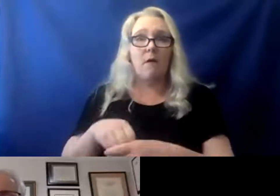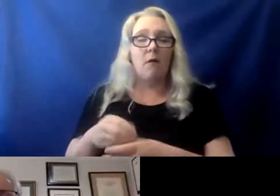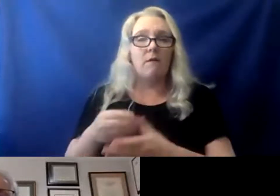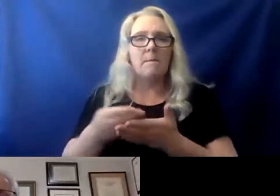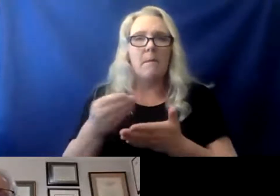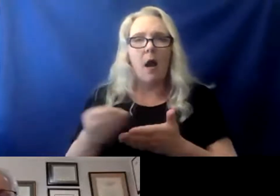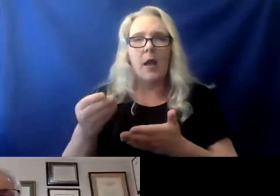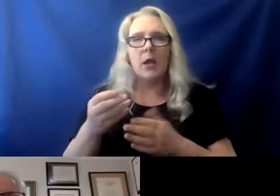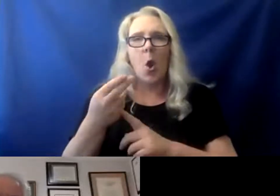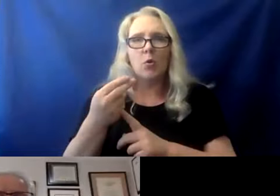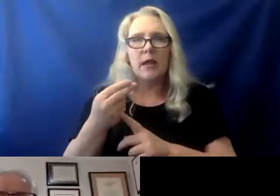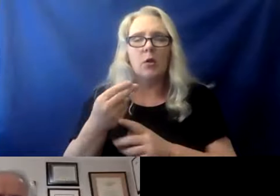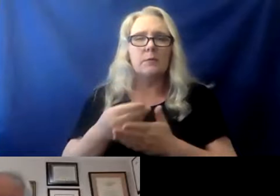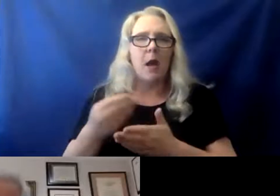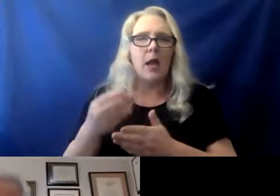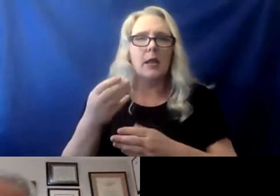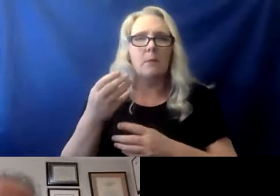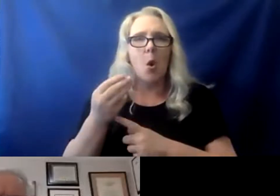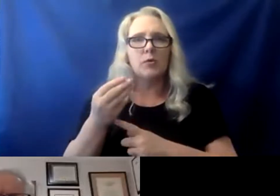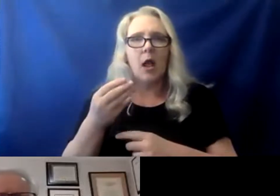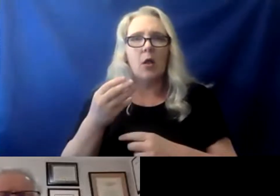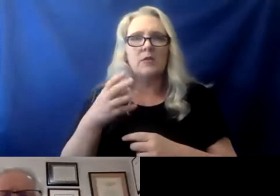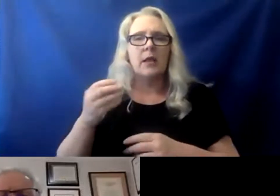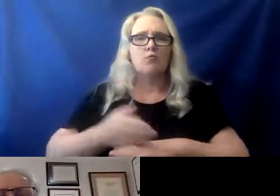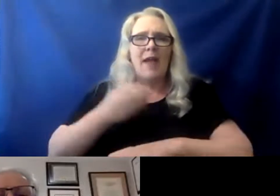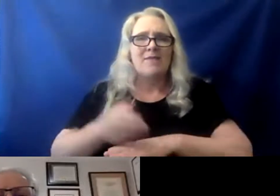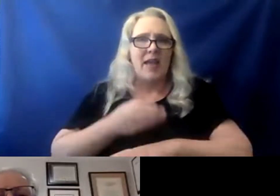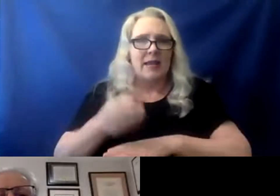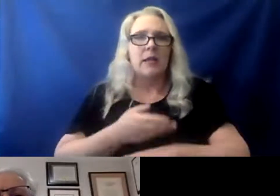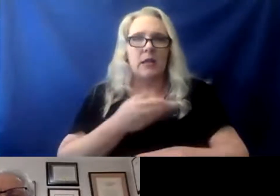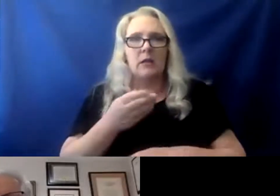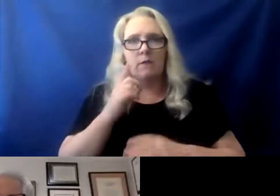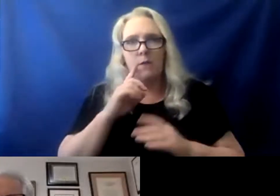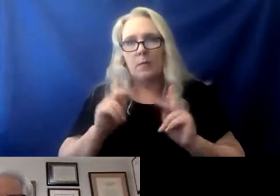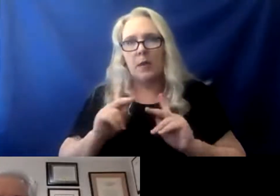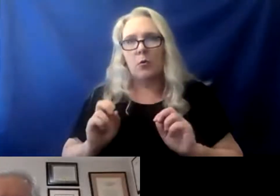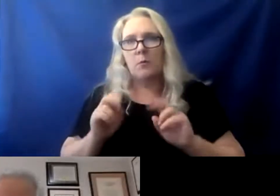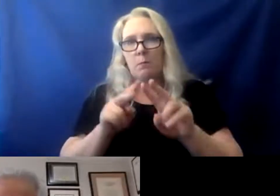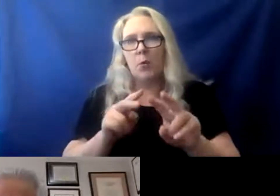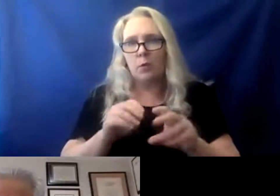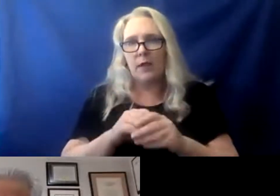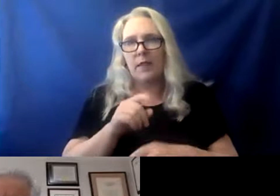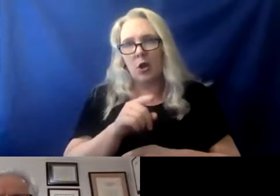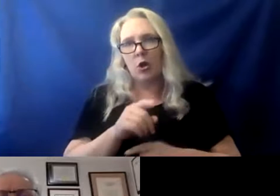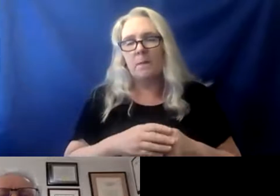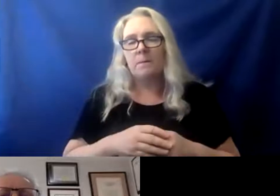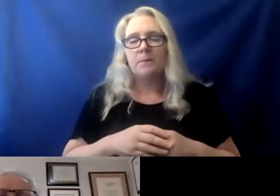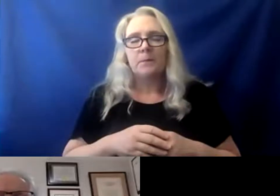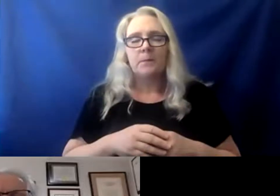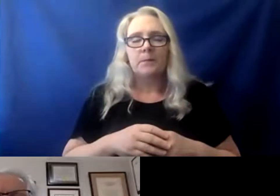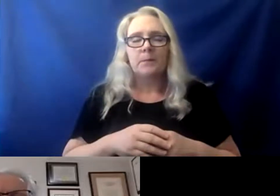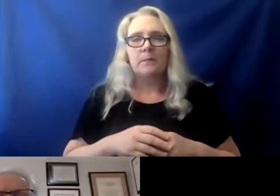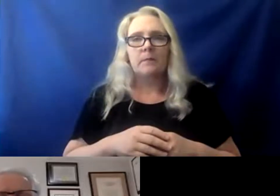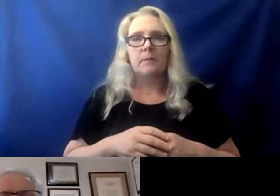renovating hotels and motels, and the governor has really been supporting our efforts. And as we move into that space, and